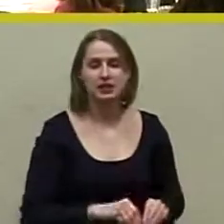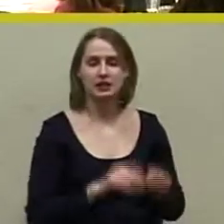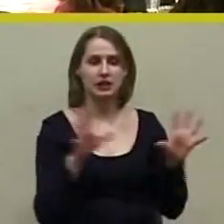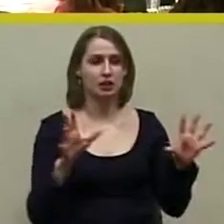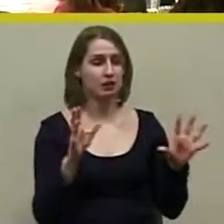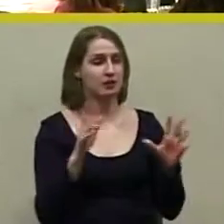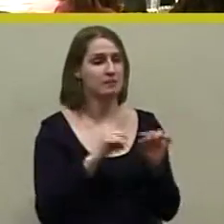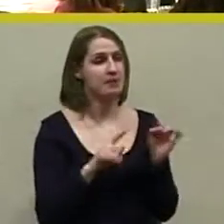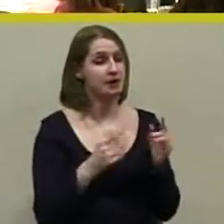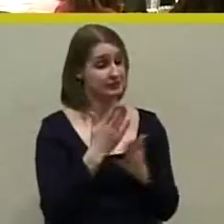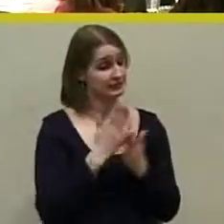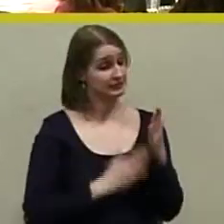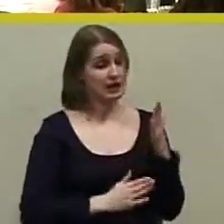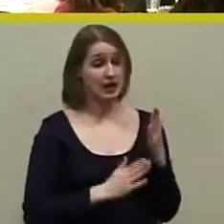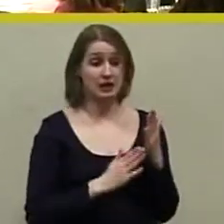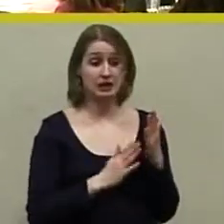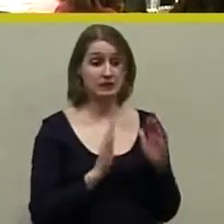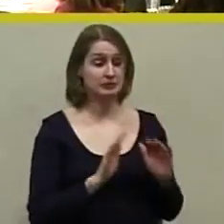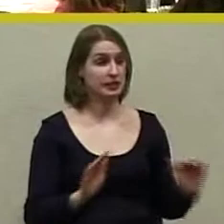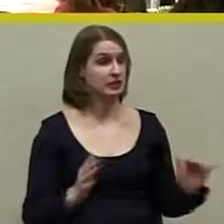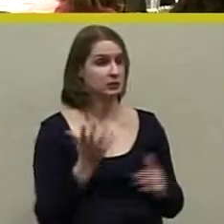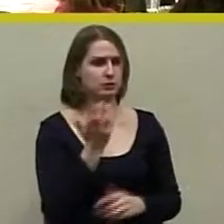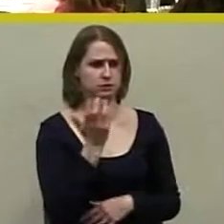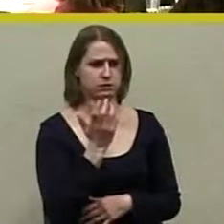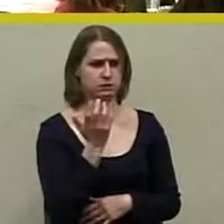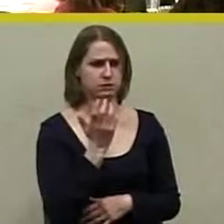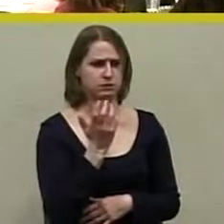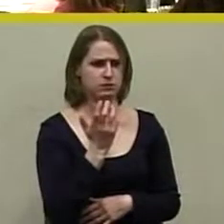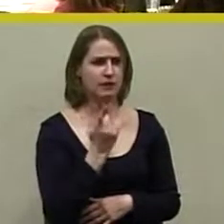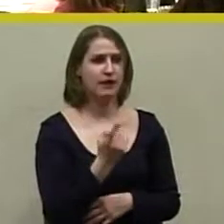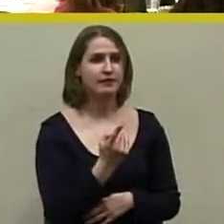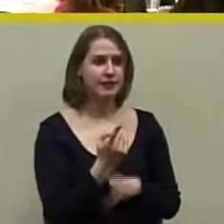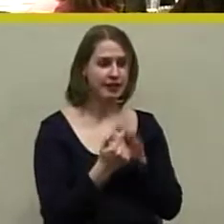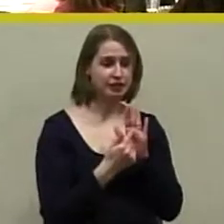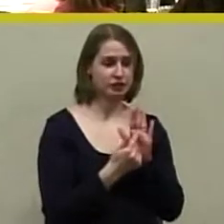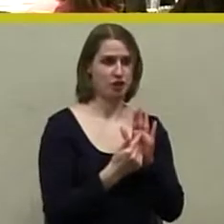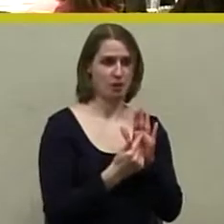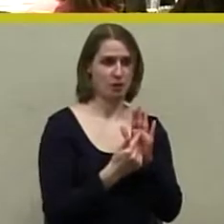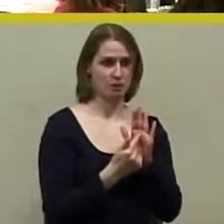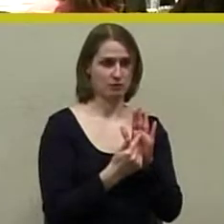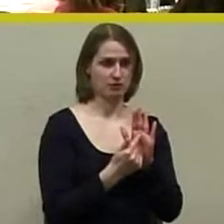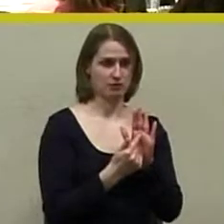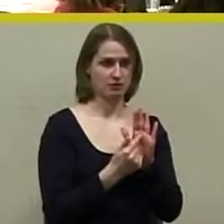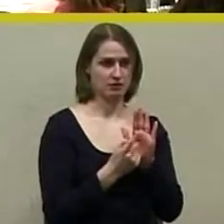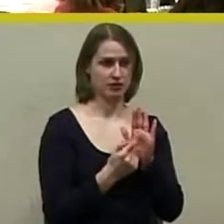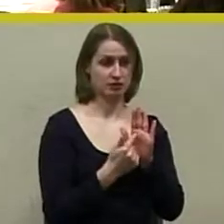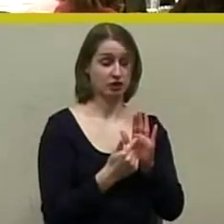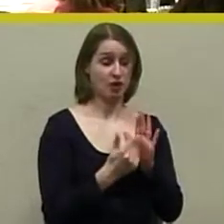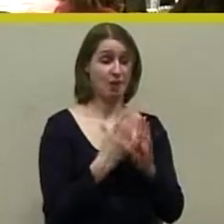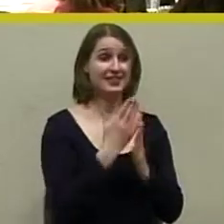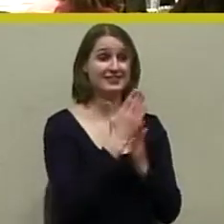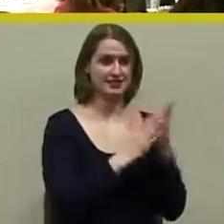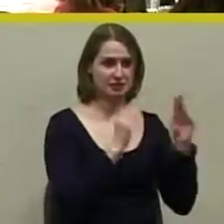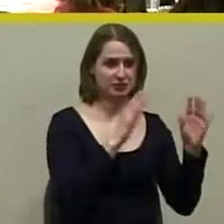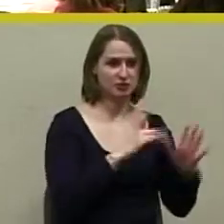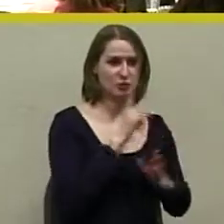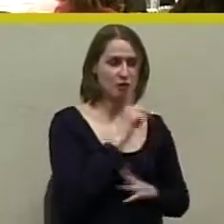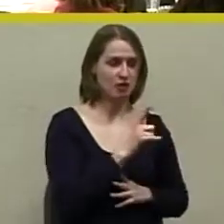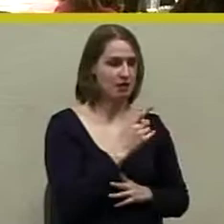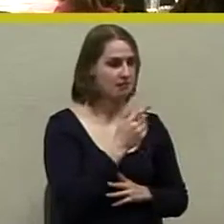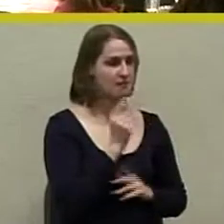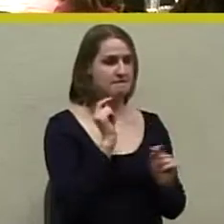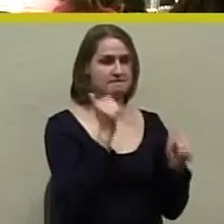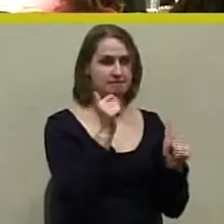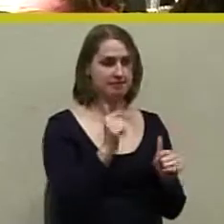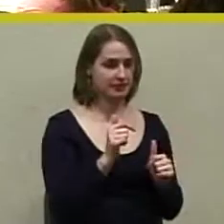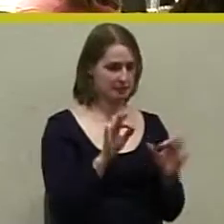you've got, and there are kids like that. There are kids who give off signals. And there are teachers who are incredibly good at picking up the signals. All of a